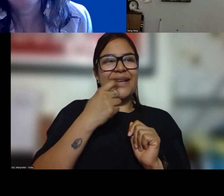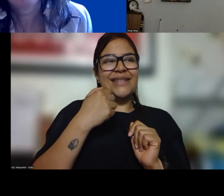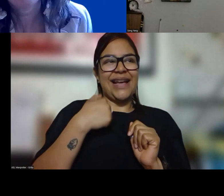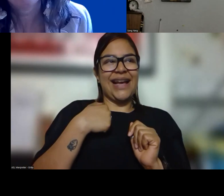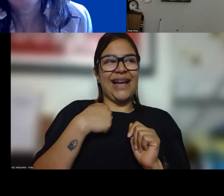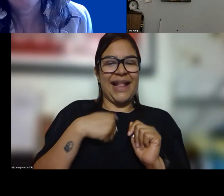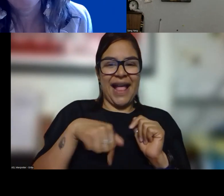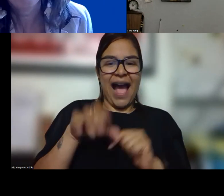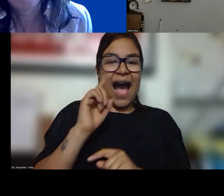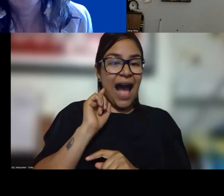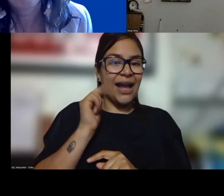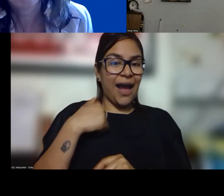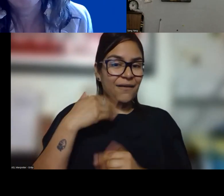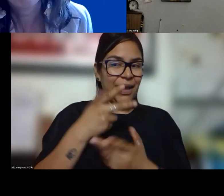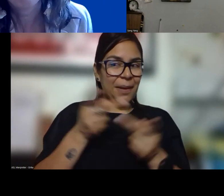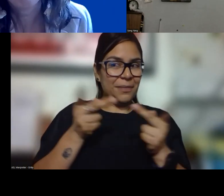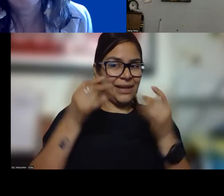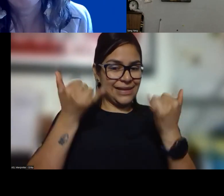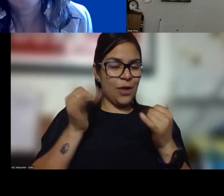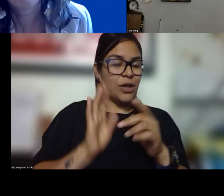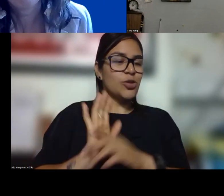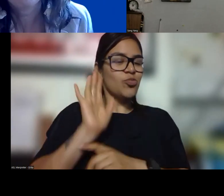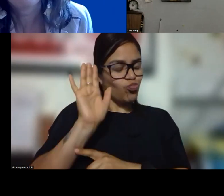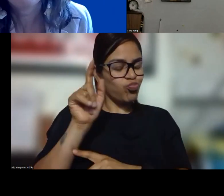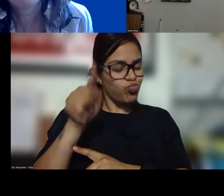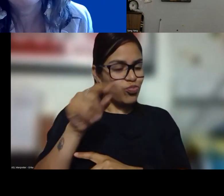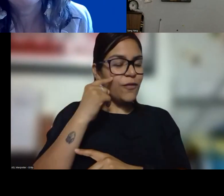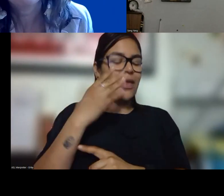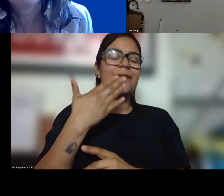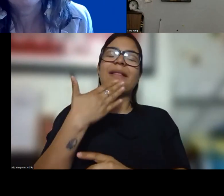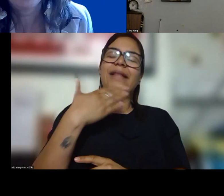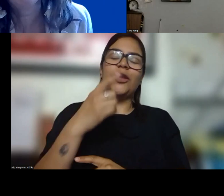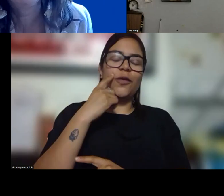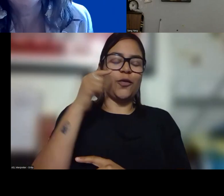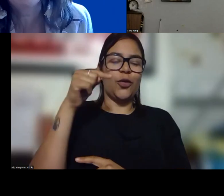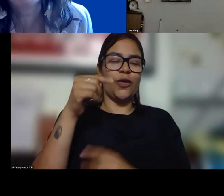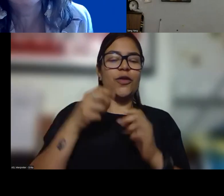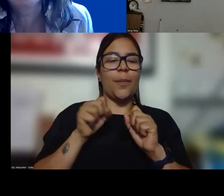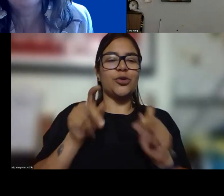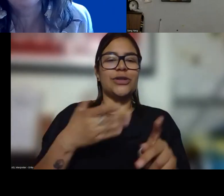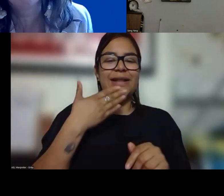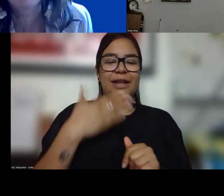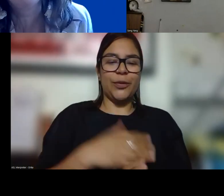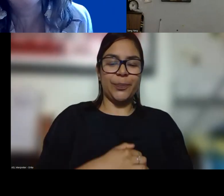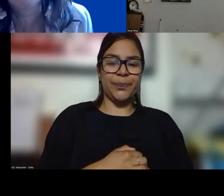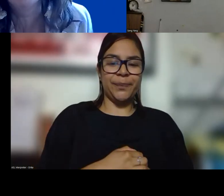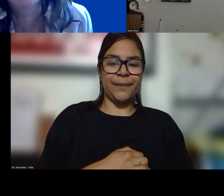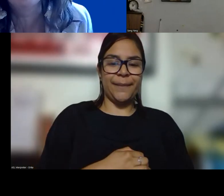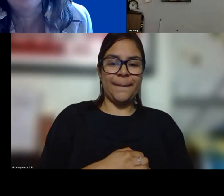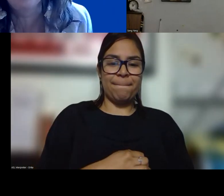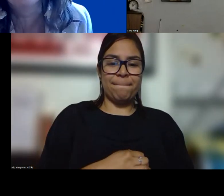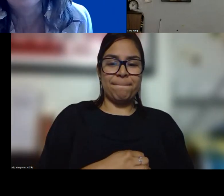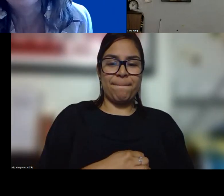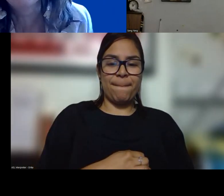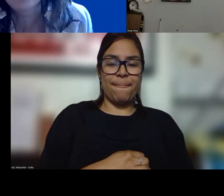need to raise this. And so I just want to put it out there, and thank you all. I appreciate that, Vince. I love candor and